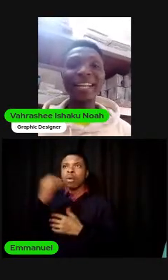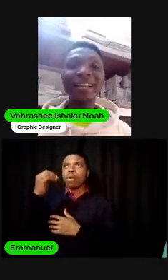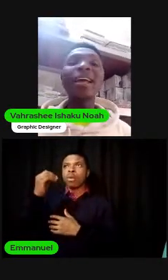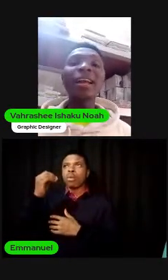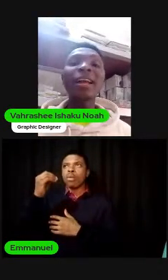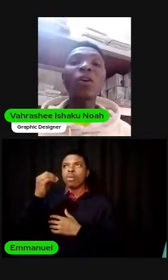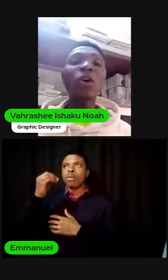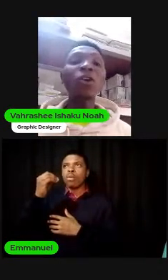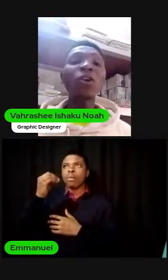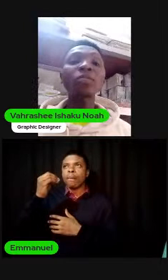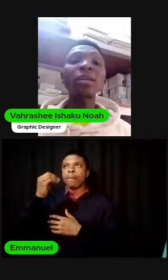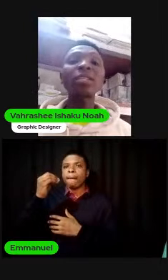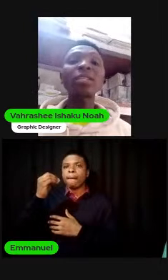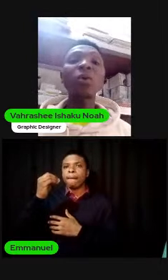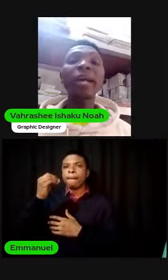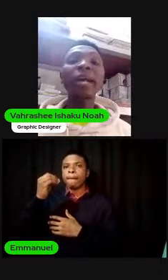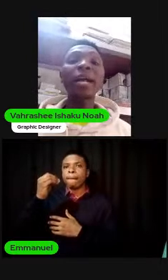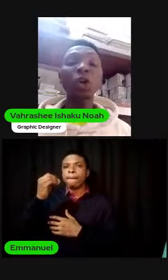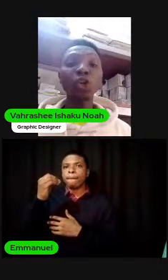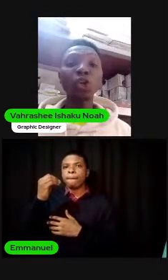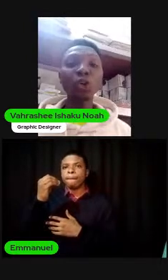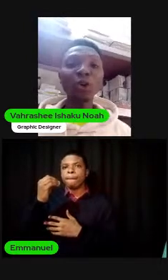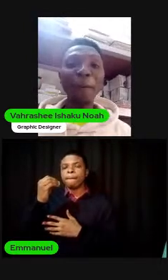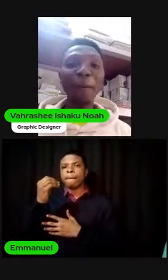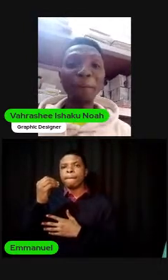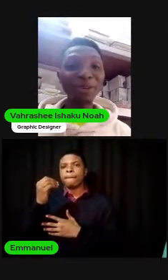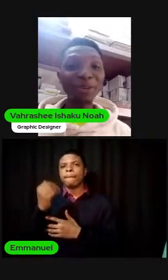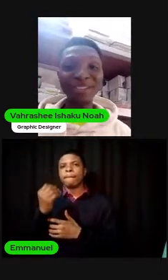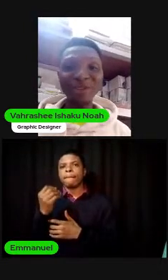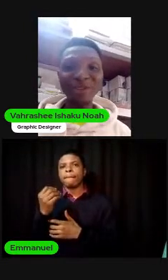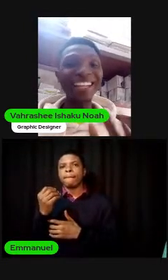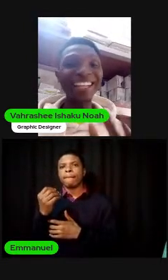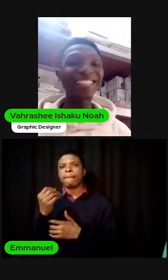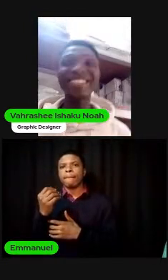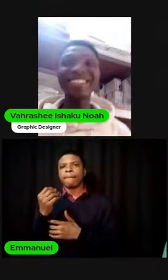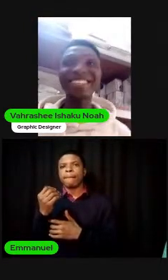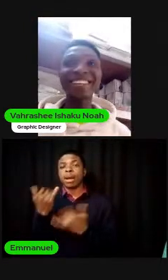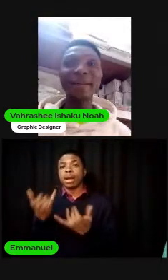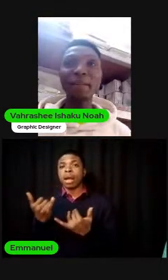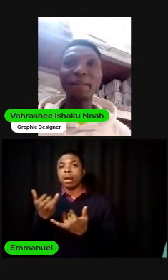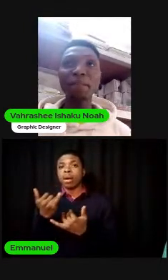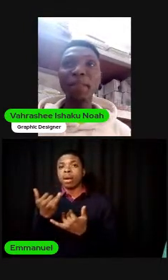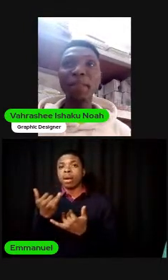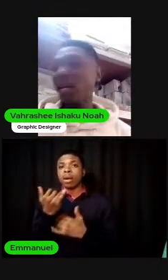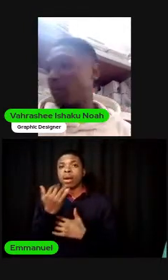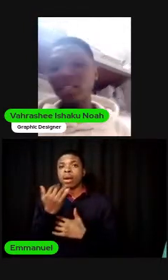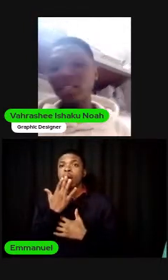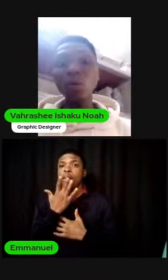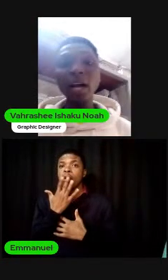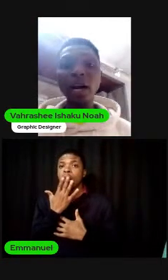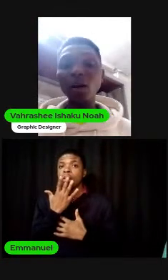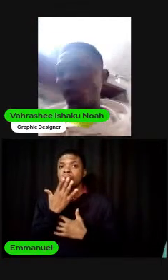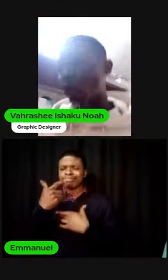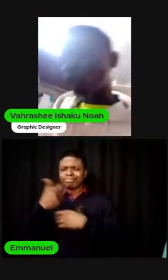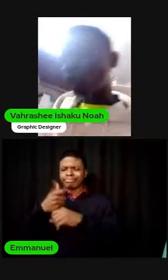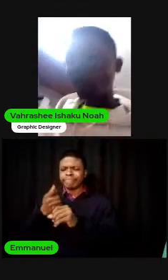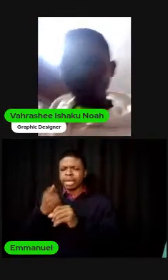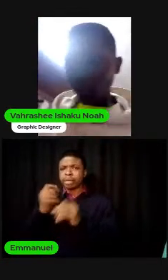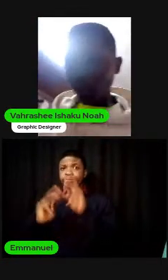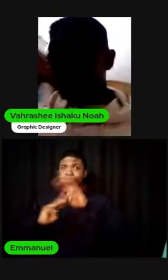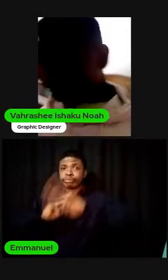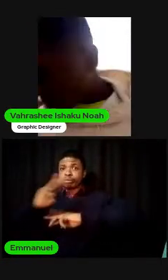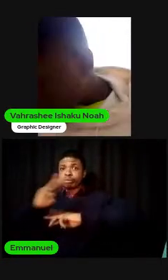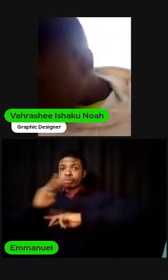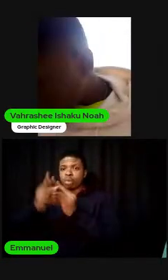that these are that. Now, colors make the world around us look beautiful and interesting. It makes the world around us